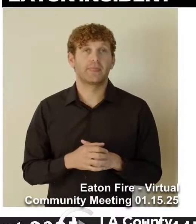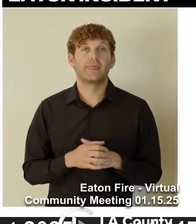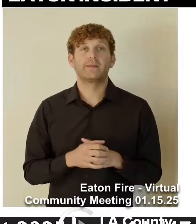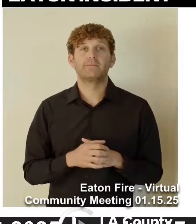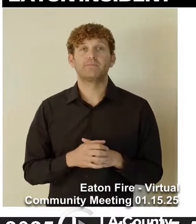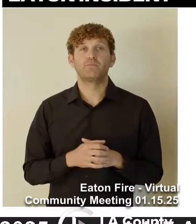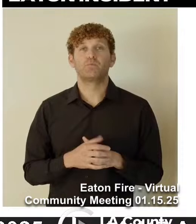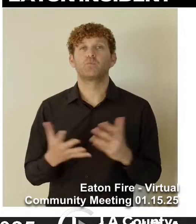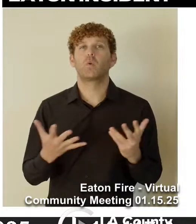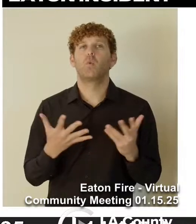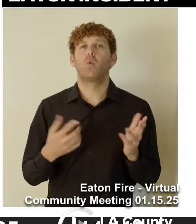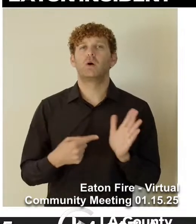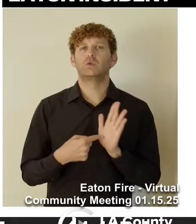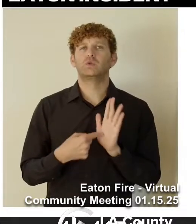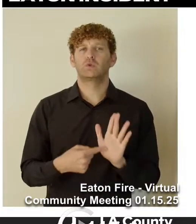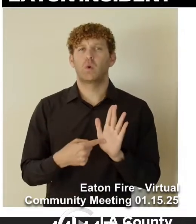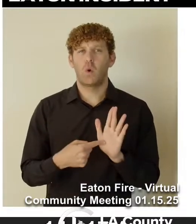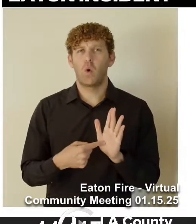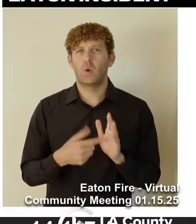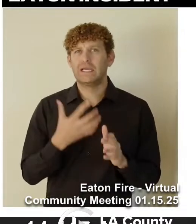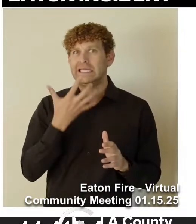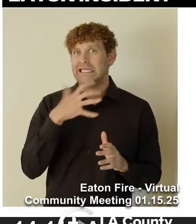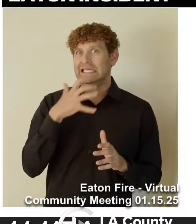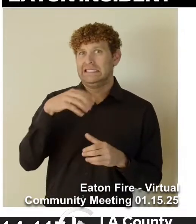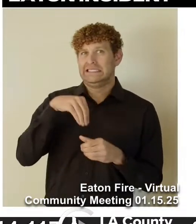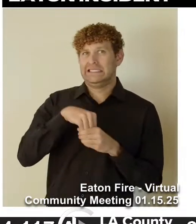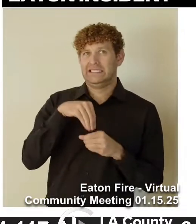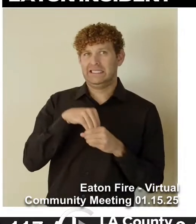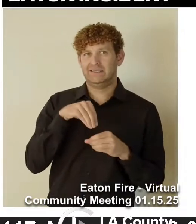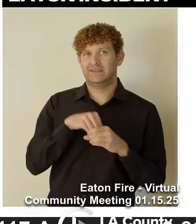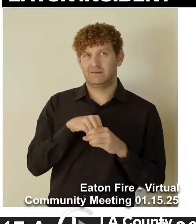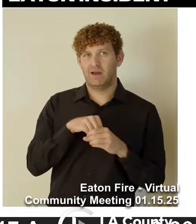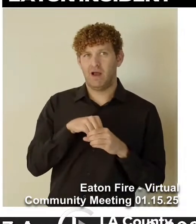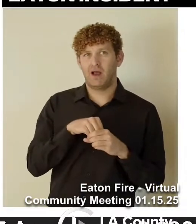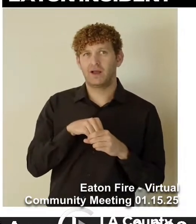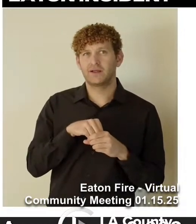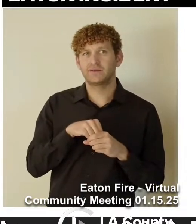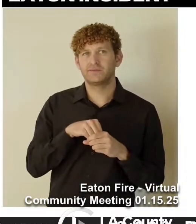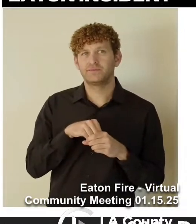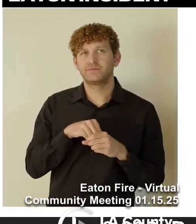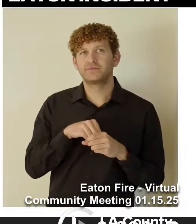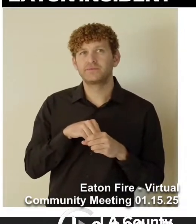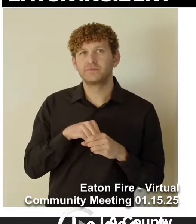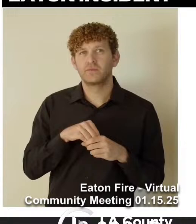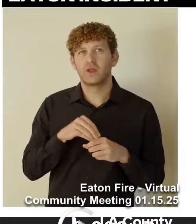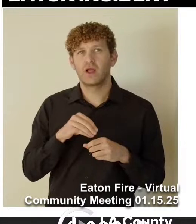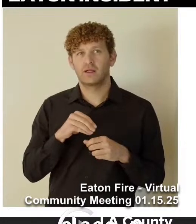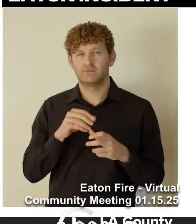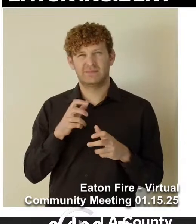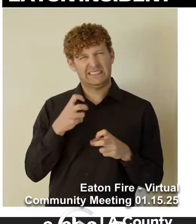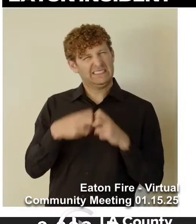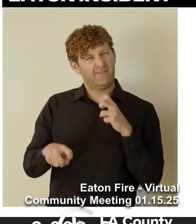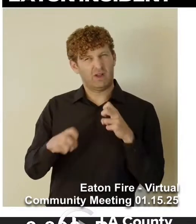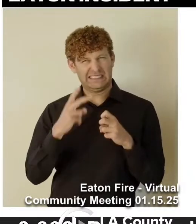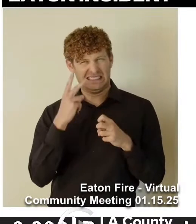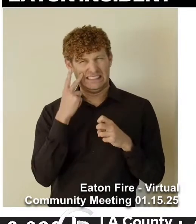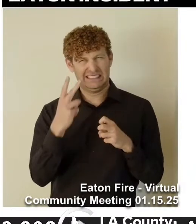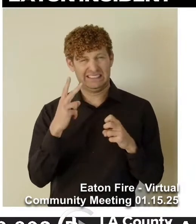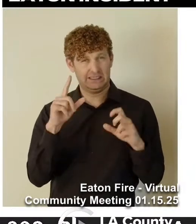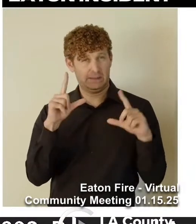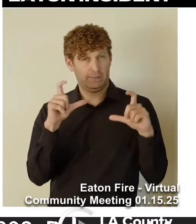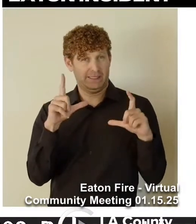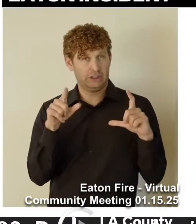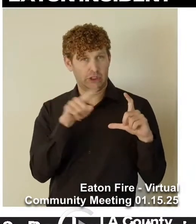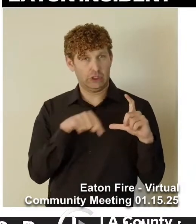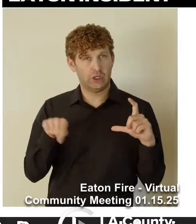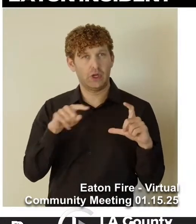showing heat in the interior, mainly in these drainages and they're probably a little bit difficult for you to see. The drainages tend to have